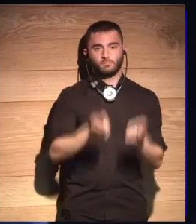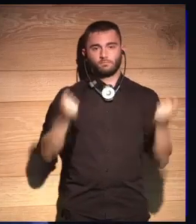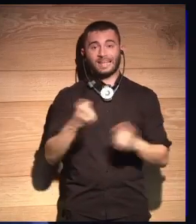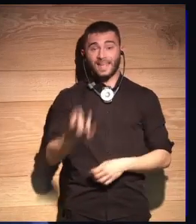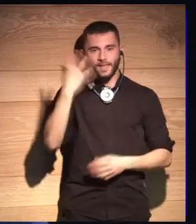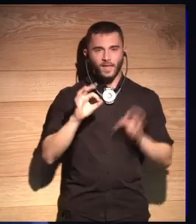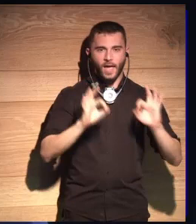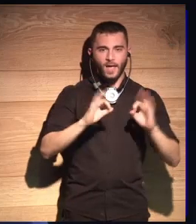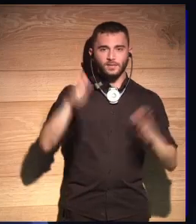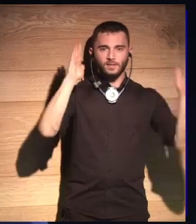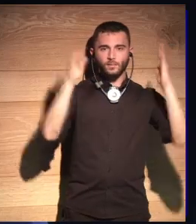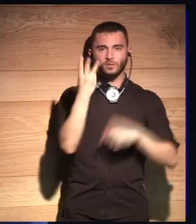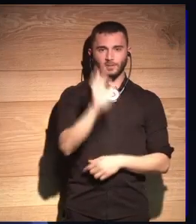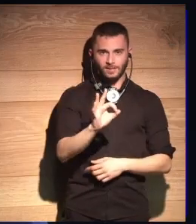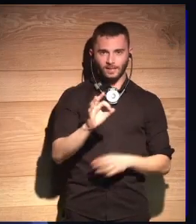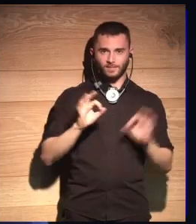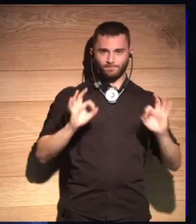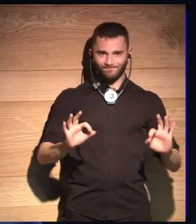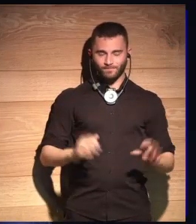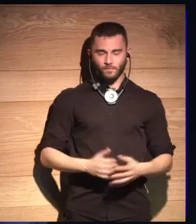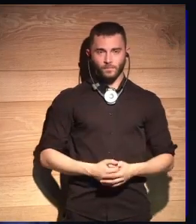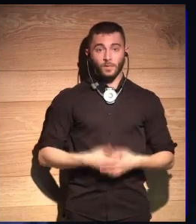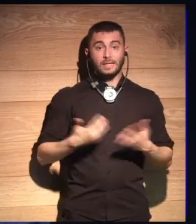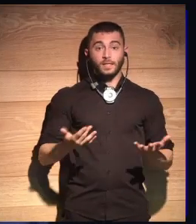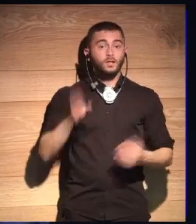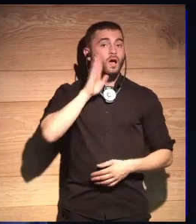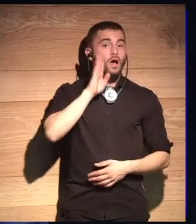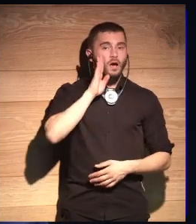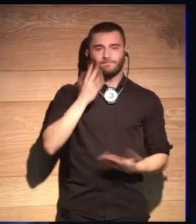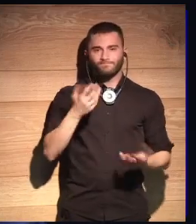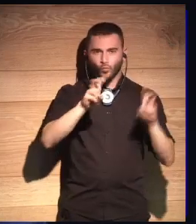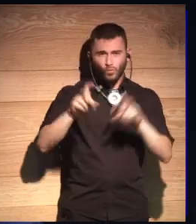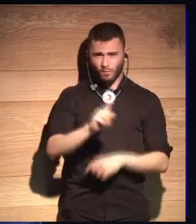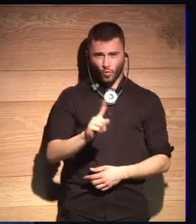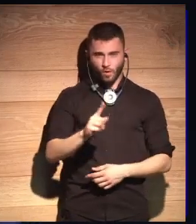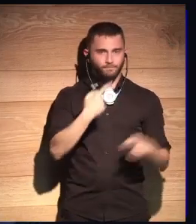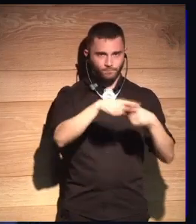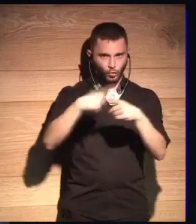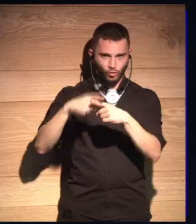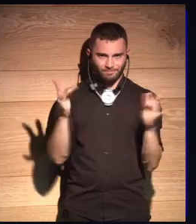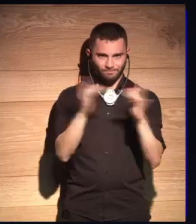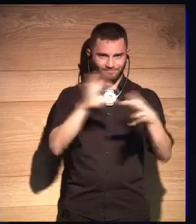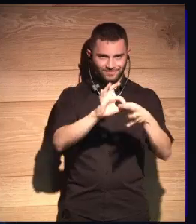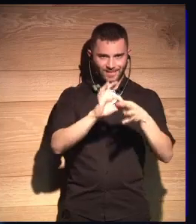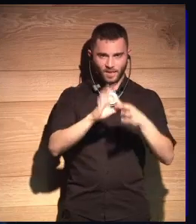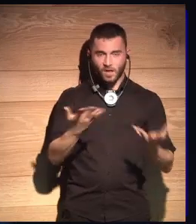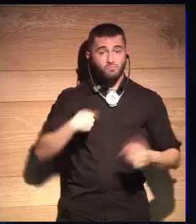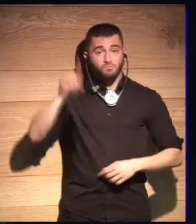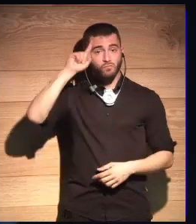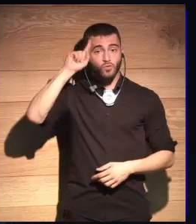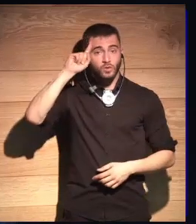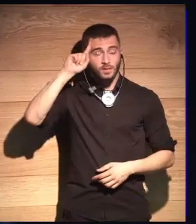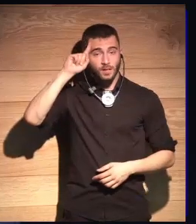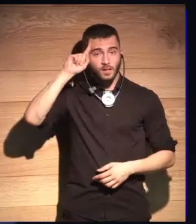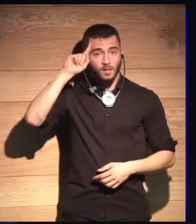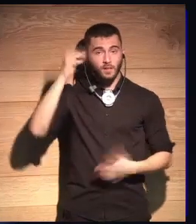1930s. So, I mean, that's not in itself a new thing. I think these are sort of similar. These are related things. I'm not quite sure how I'm meant to say which one is the most